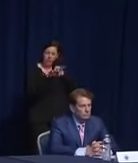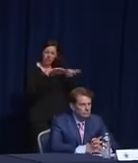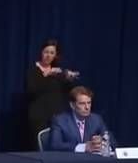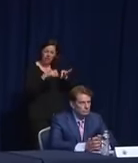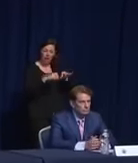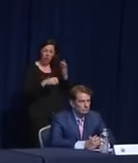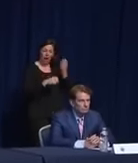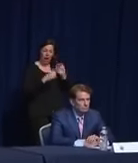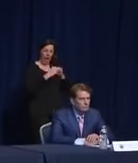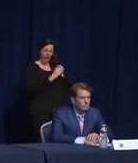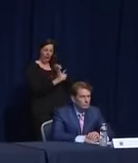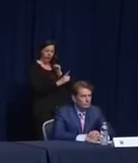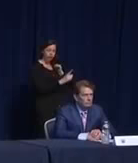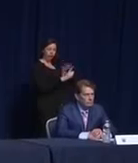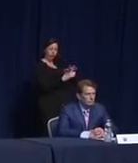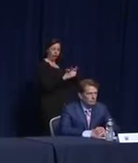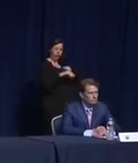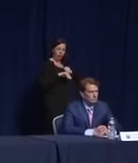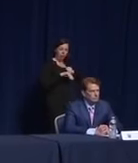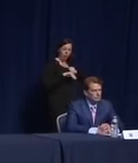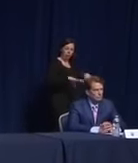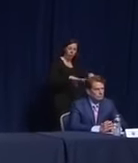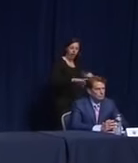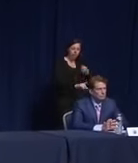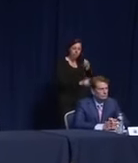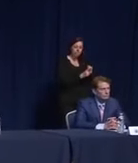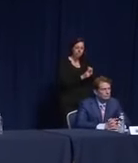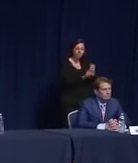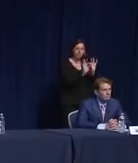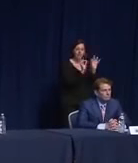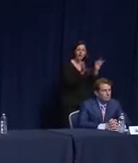family, A, and B, what